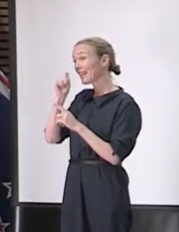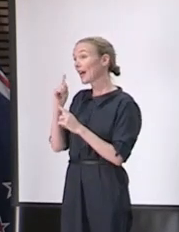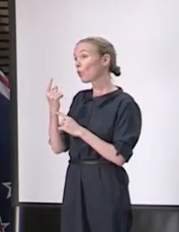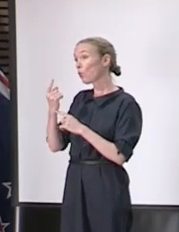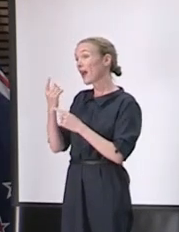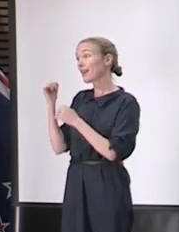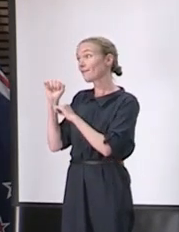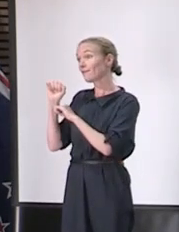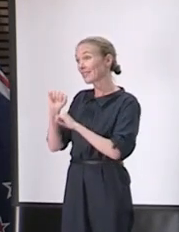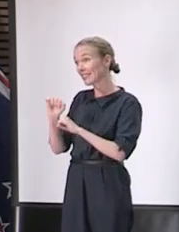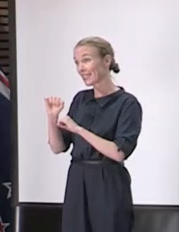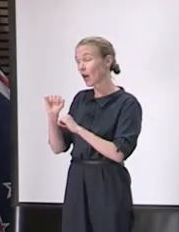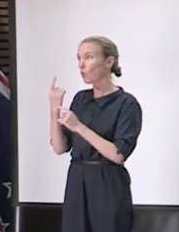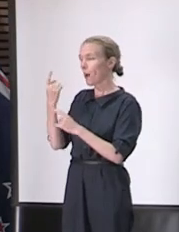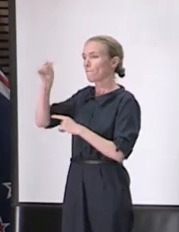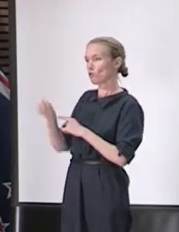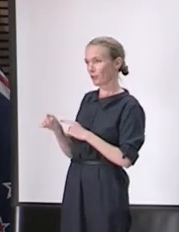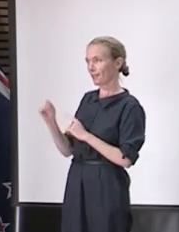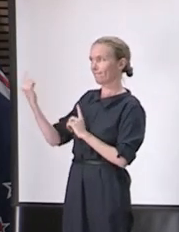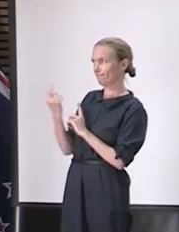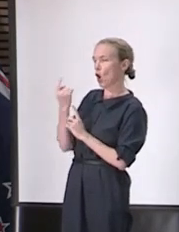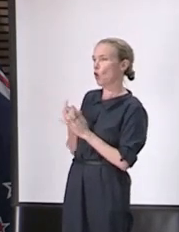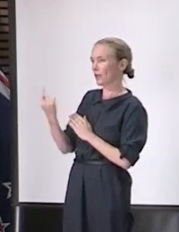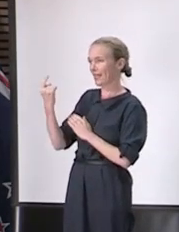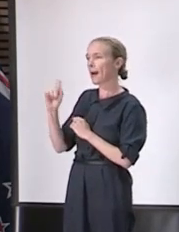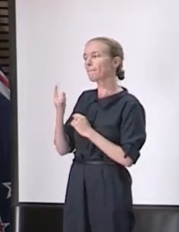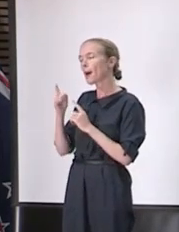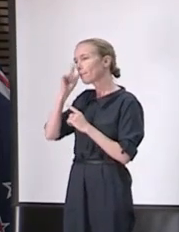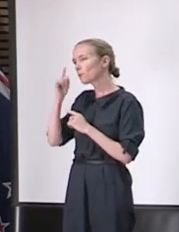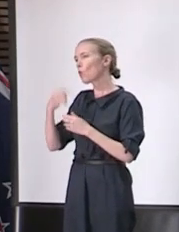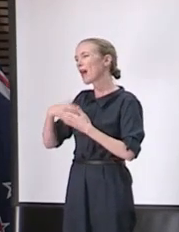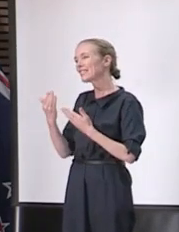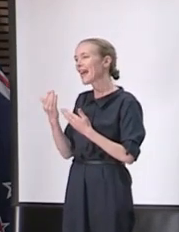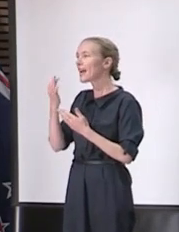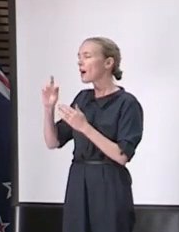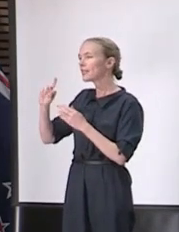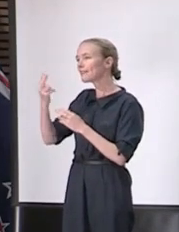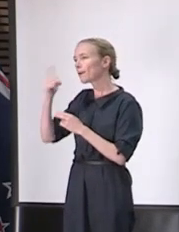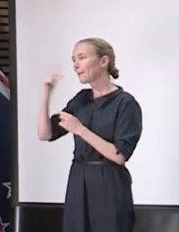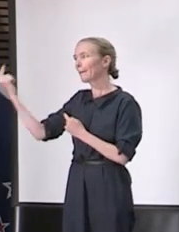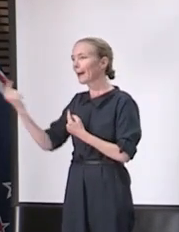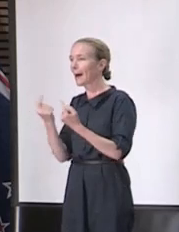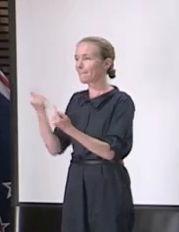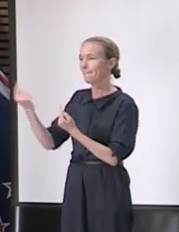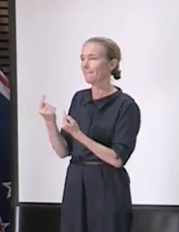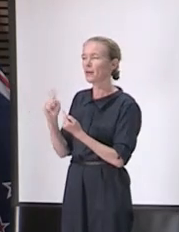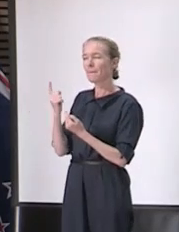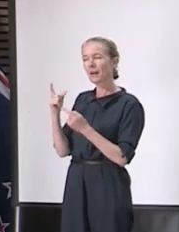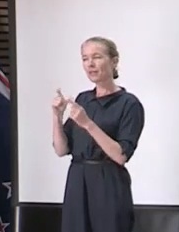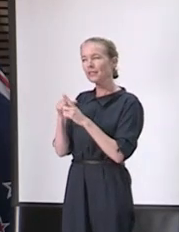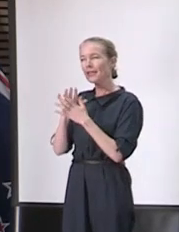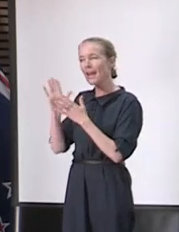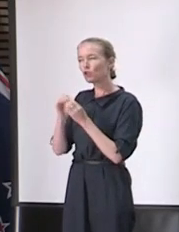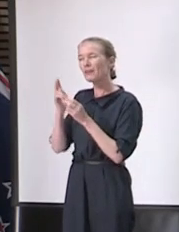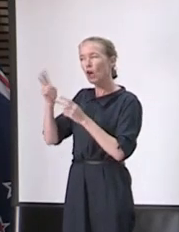during the day. As I say, there will be flexibility on the part of hospital staff in response to individual circumstances as